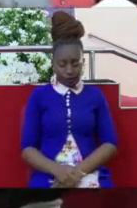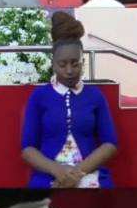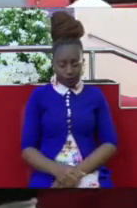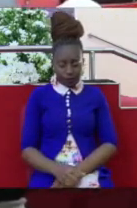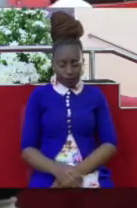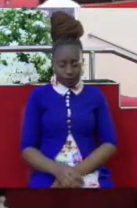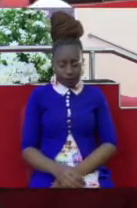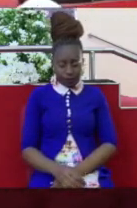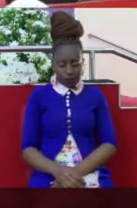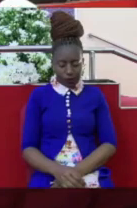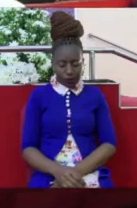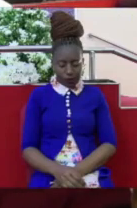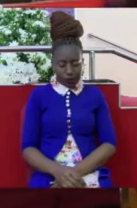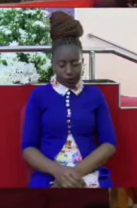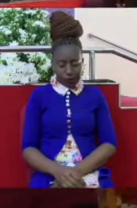And you can pay me back